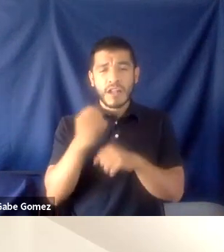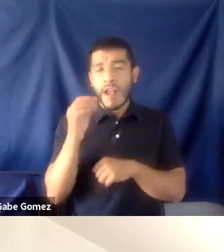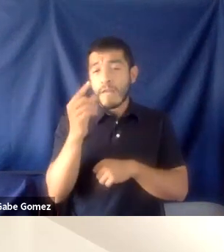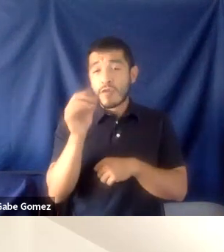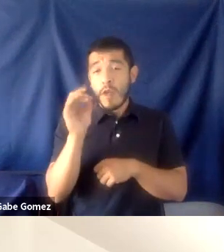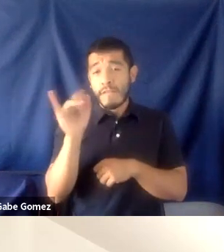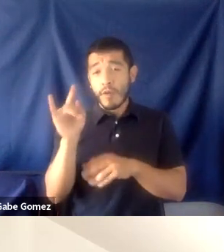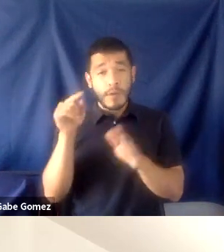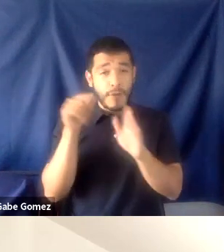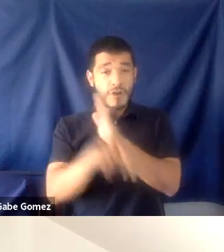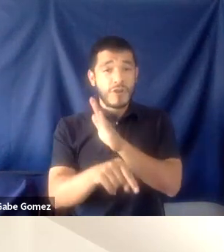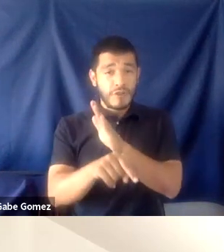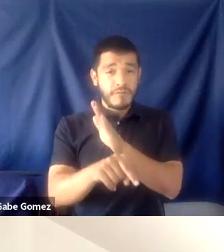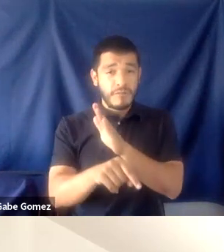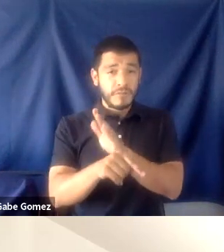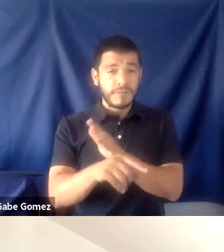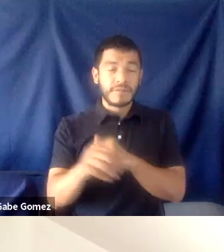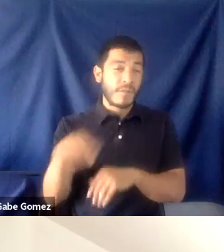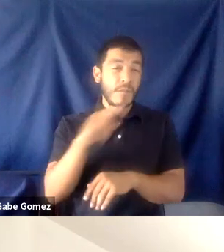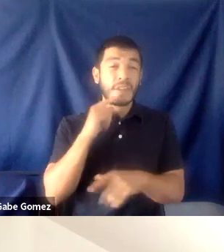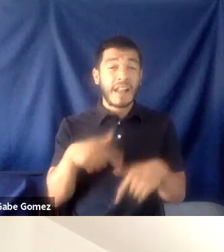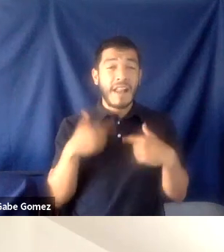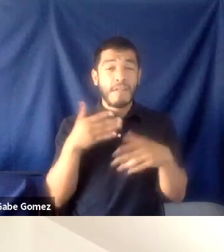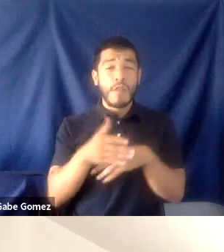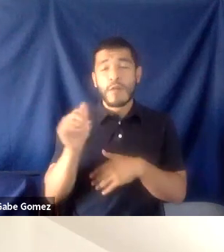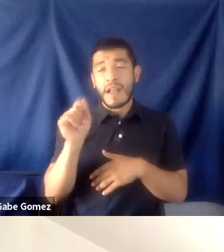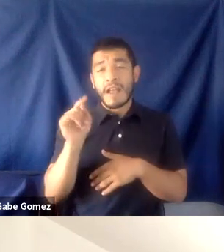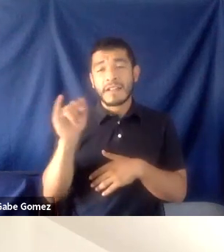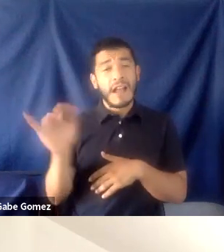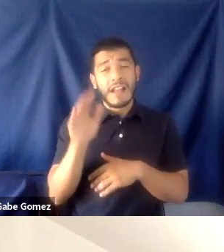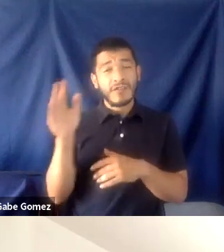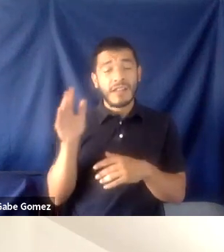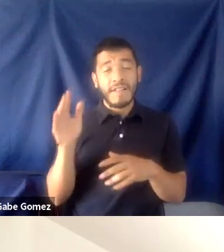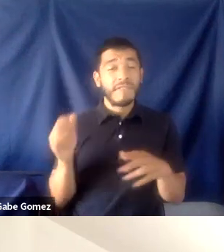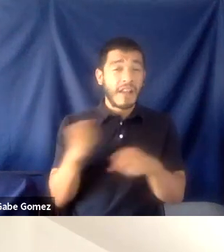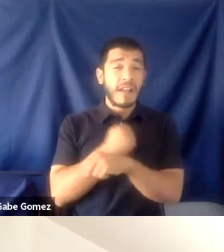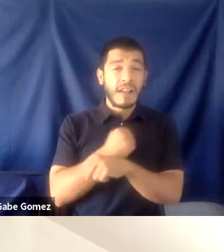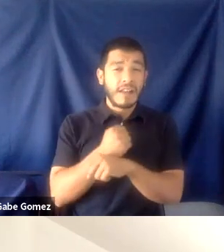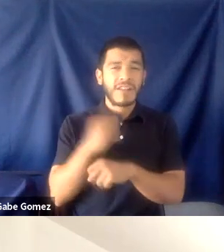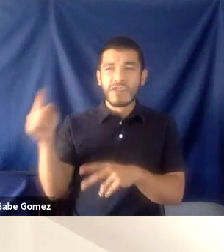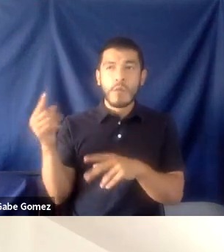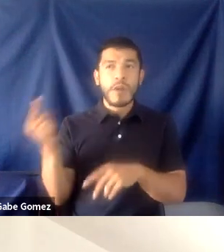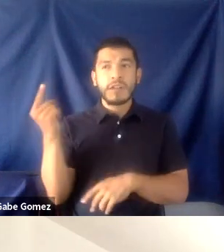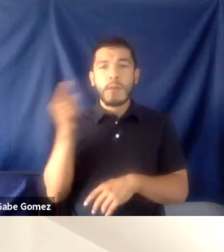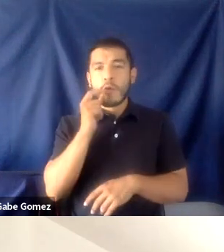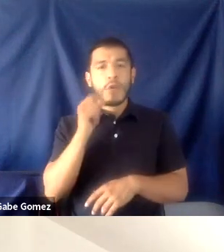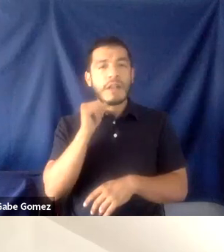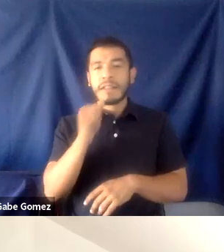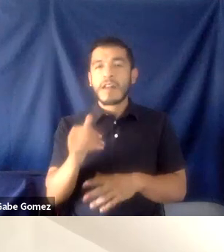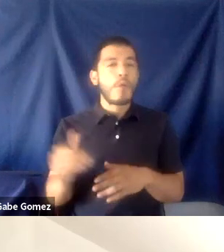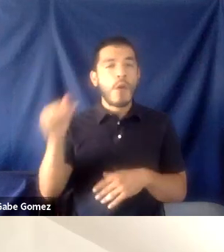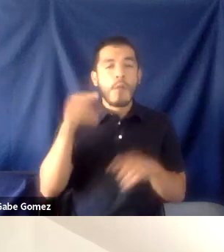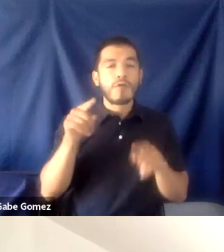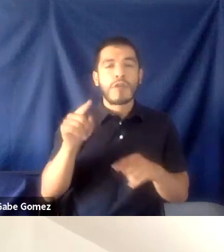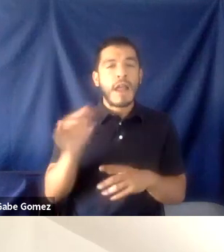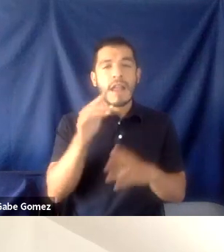murder. We've been living through all of this anti-Asian violence. She was somebody who didn't grow up during an